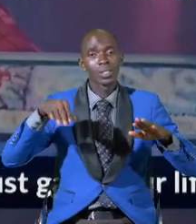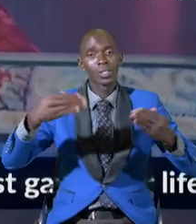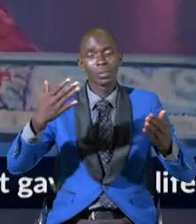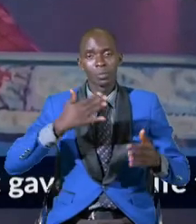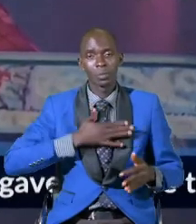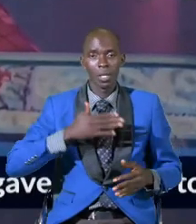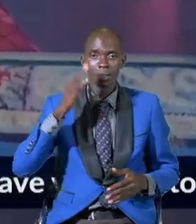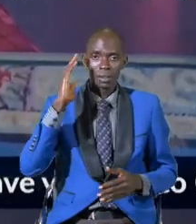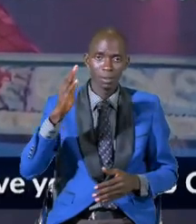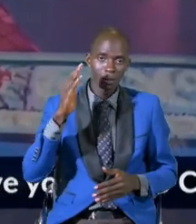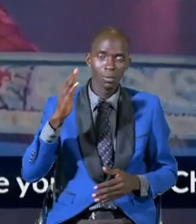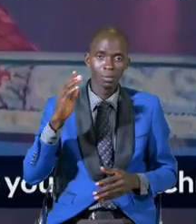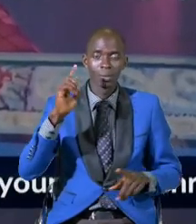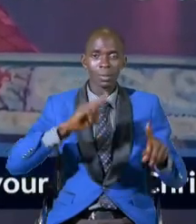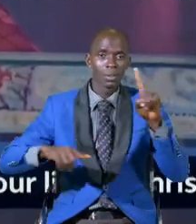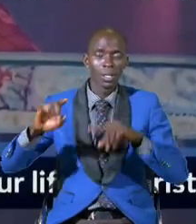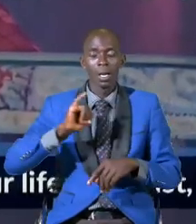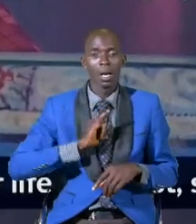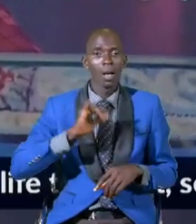I will have a testimony.